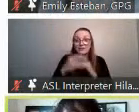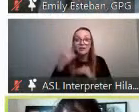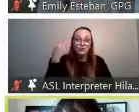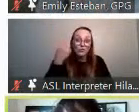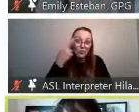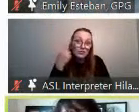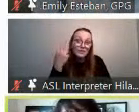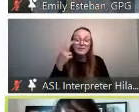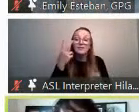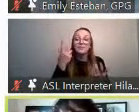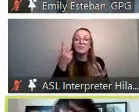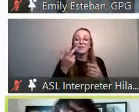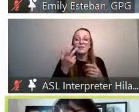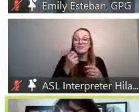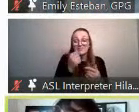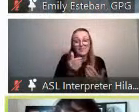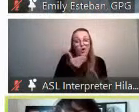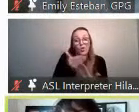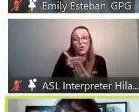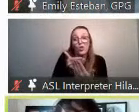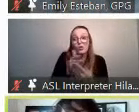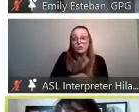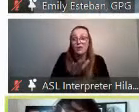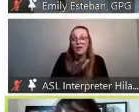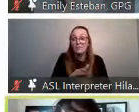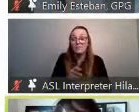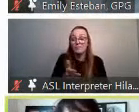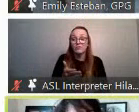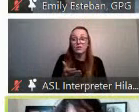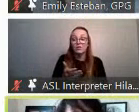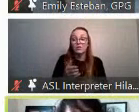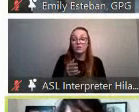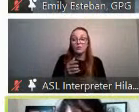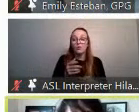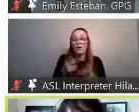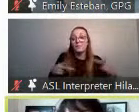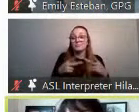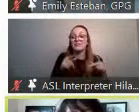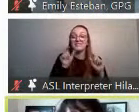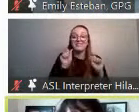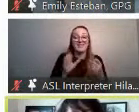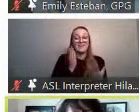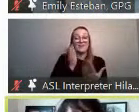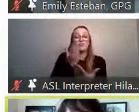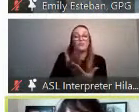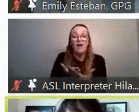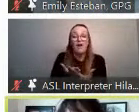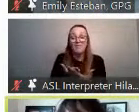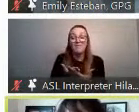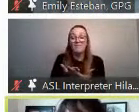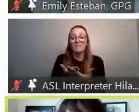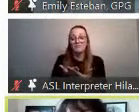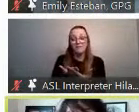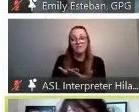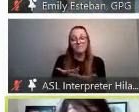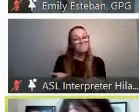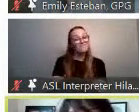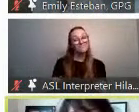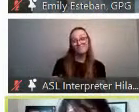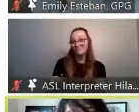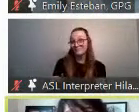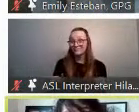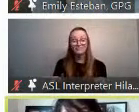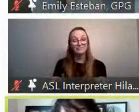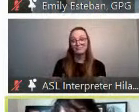is not near anywhere where they can get to, it really is a